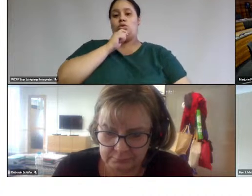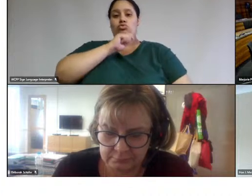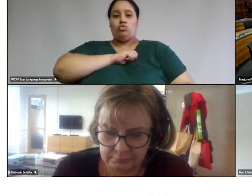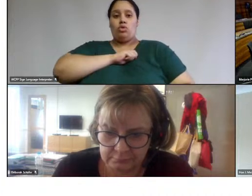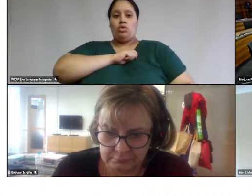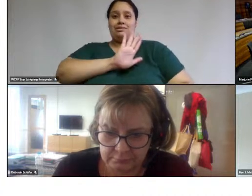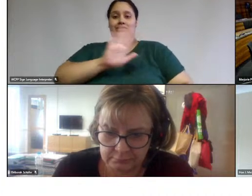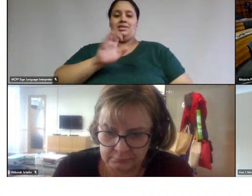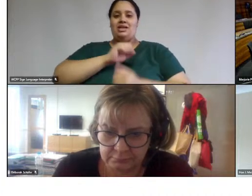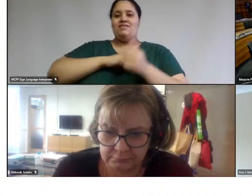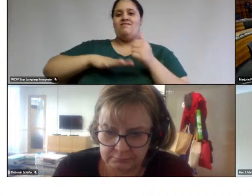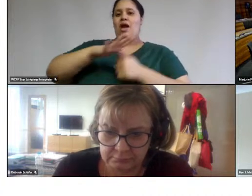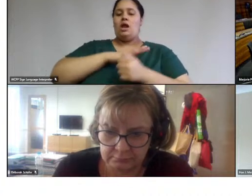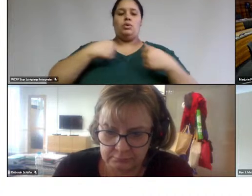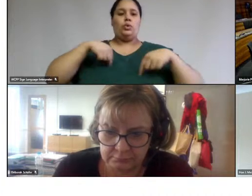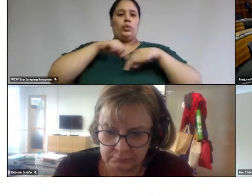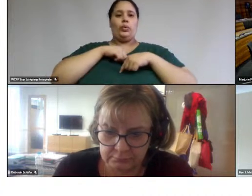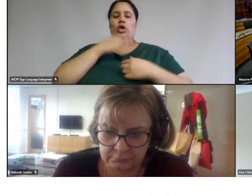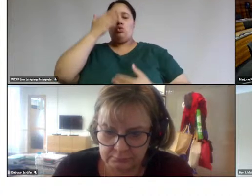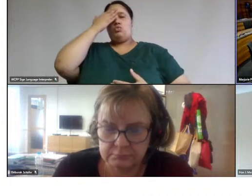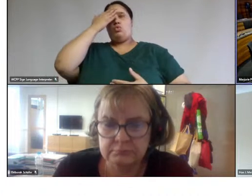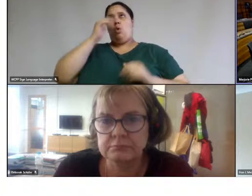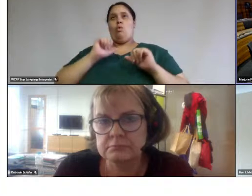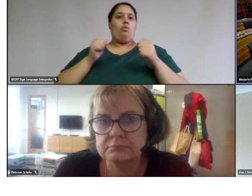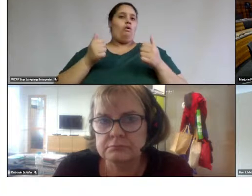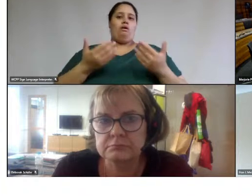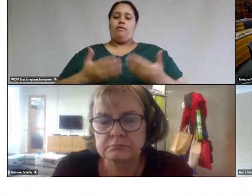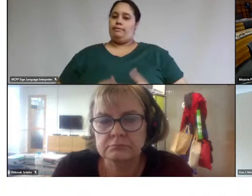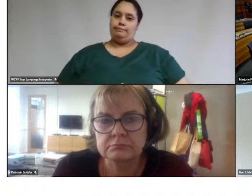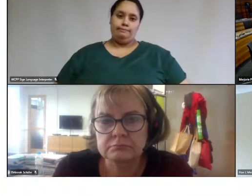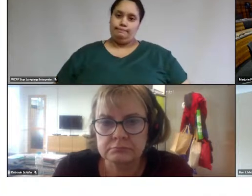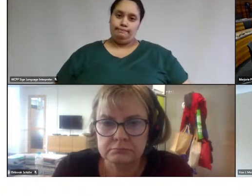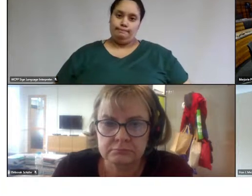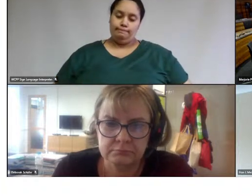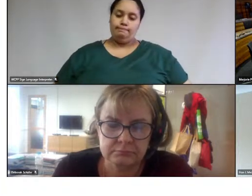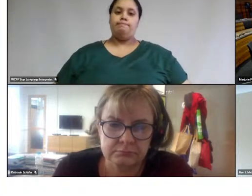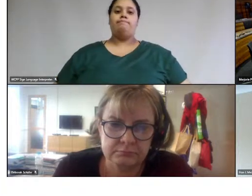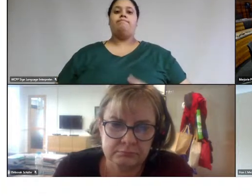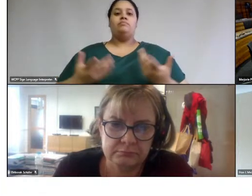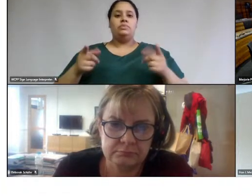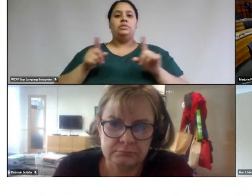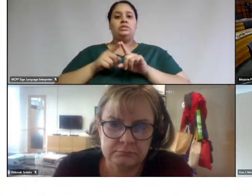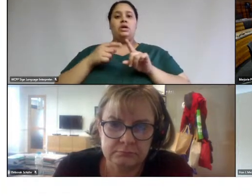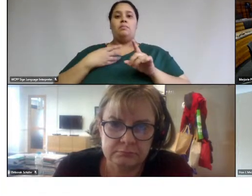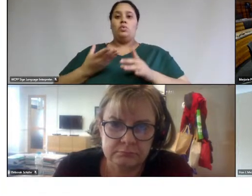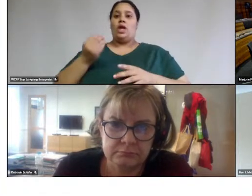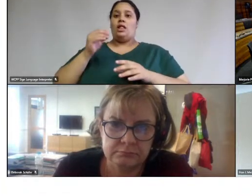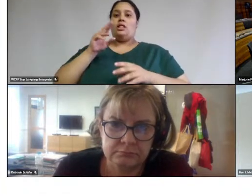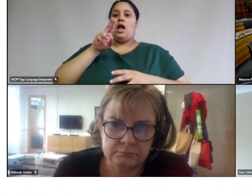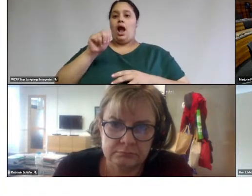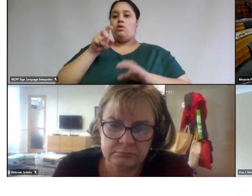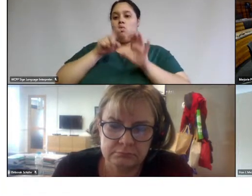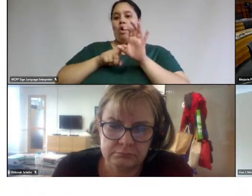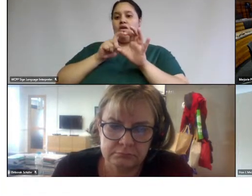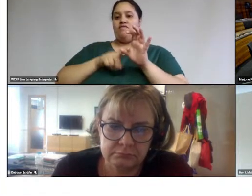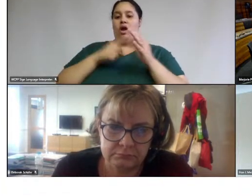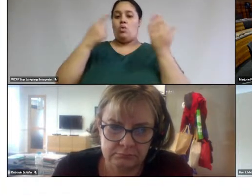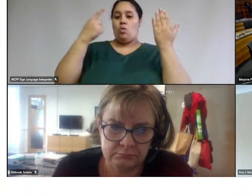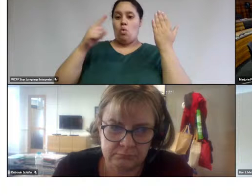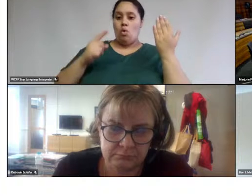that none of us were familiar with, and to get an unqualified audit with a